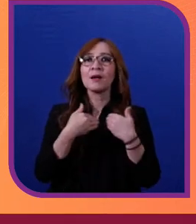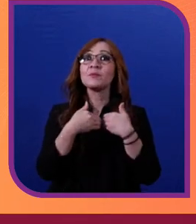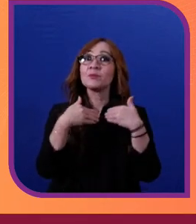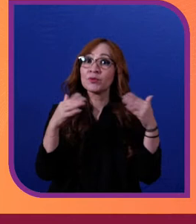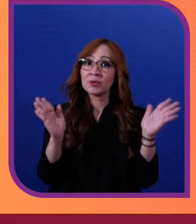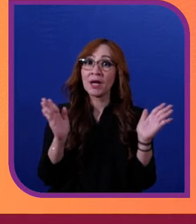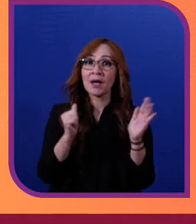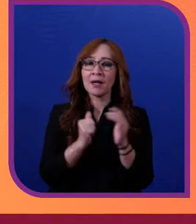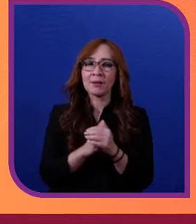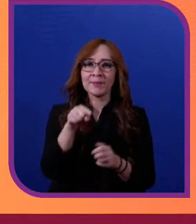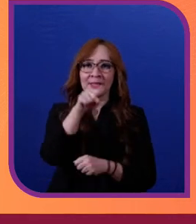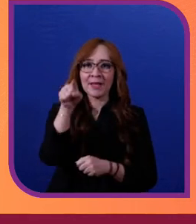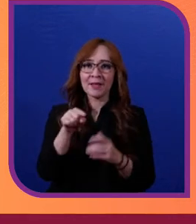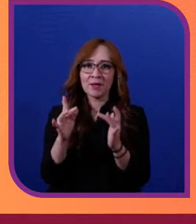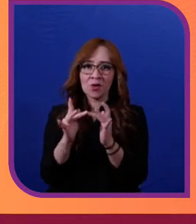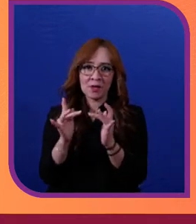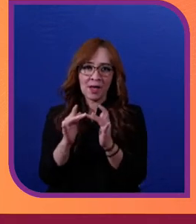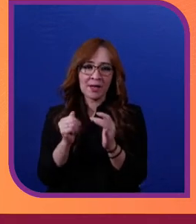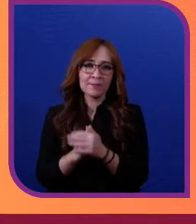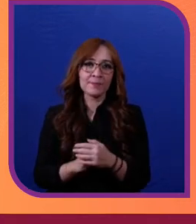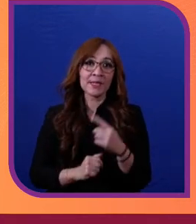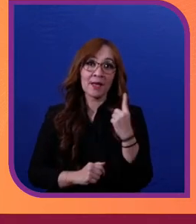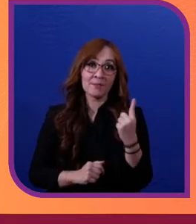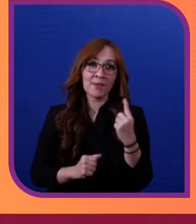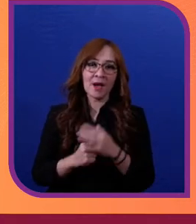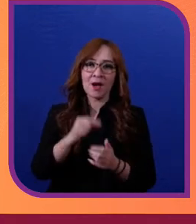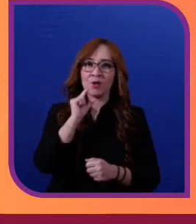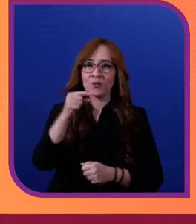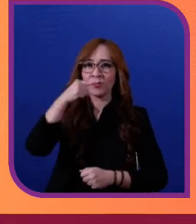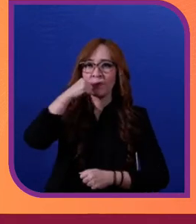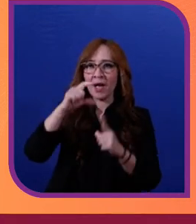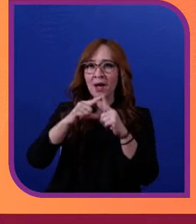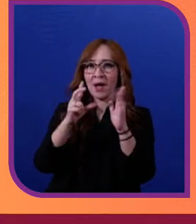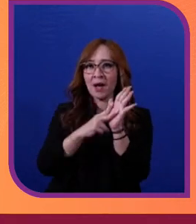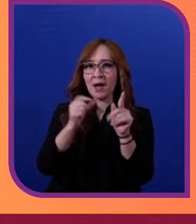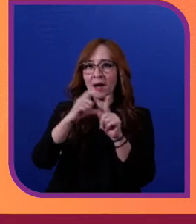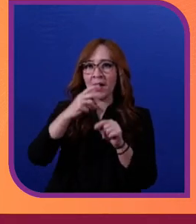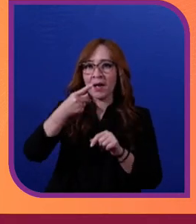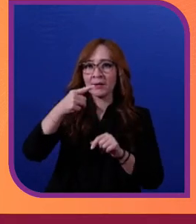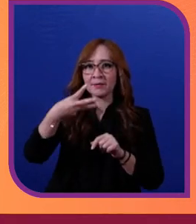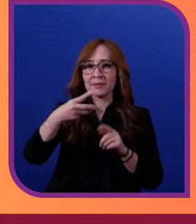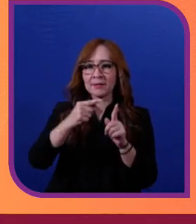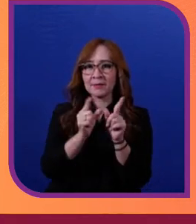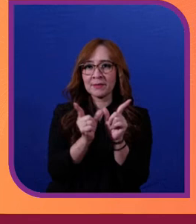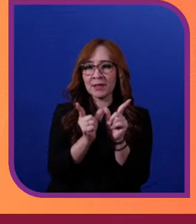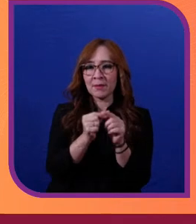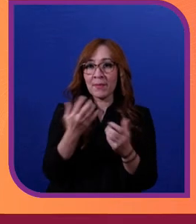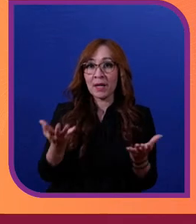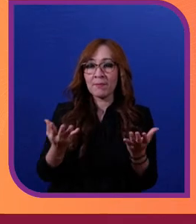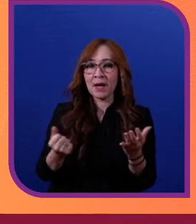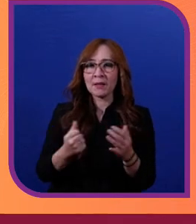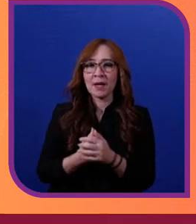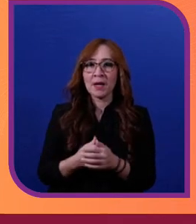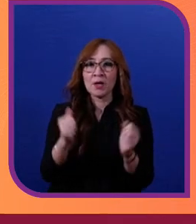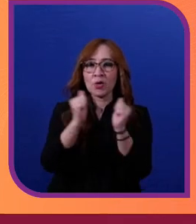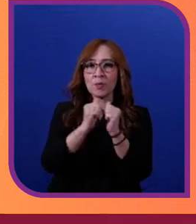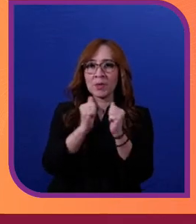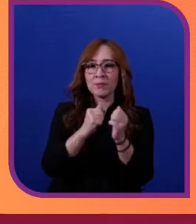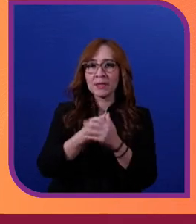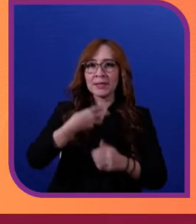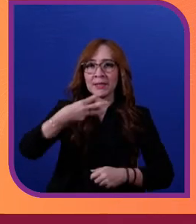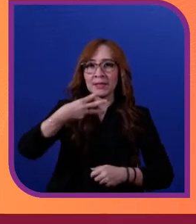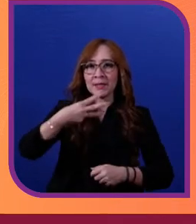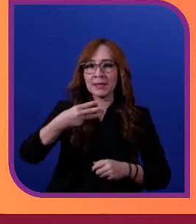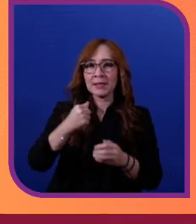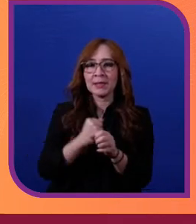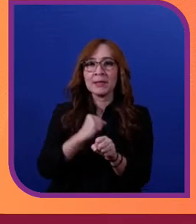have to optimise Andrea koajs komitmen implementing ISC Framework turun it needs so